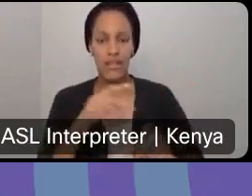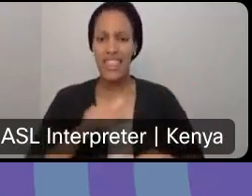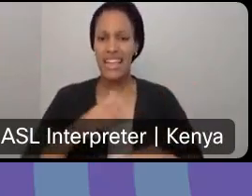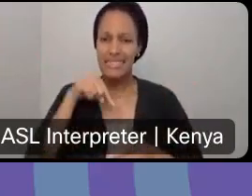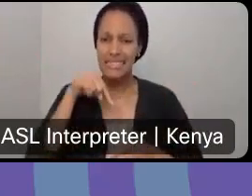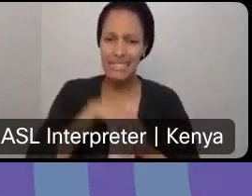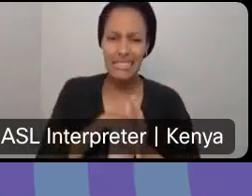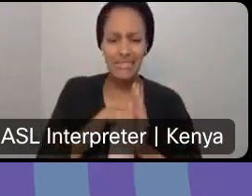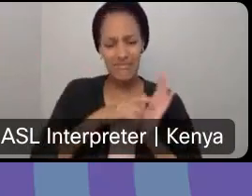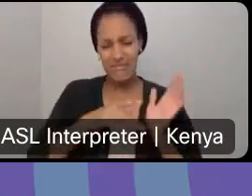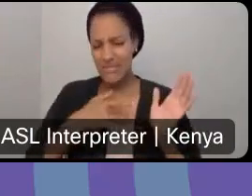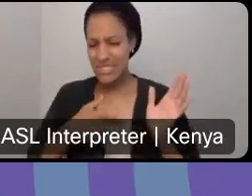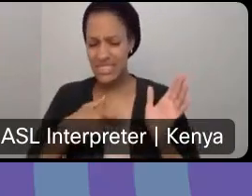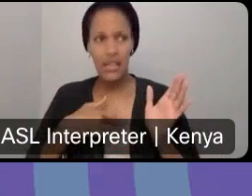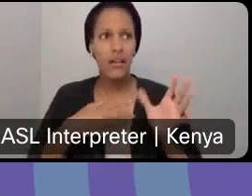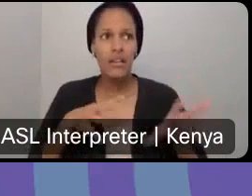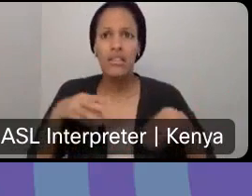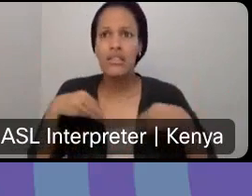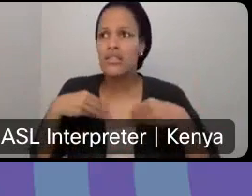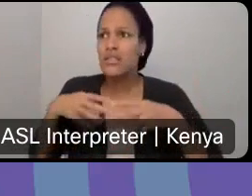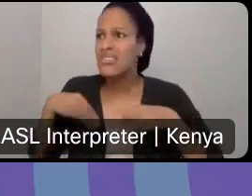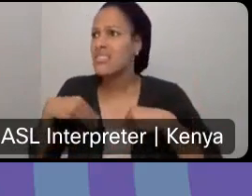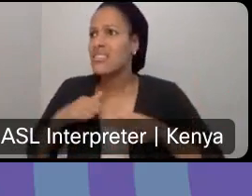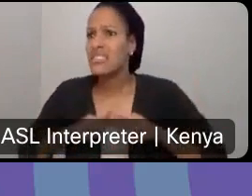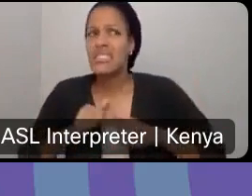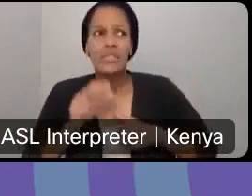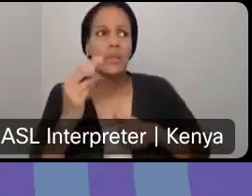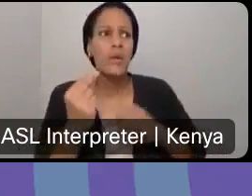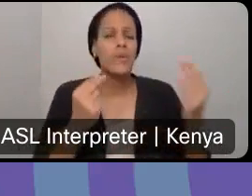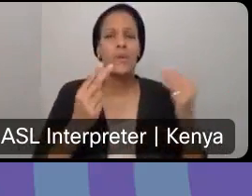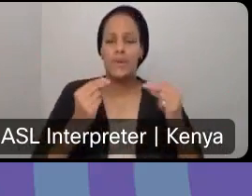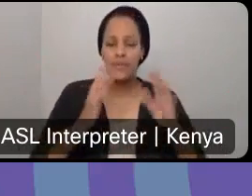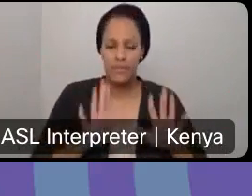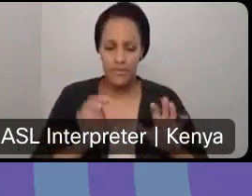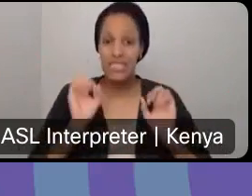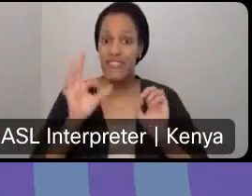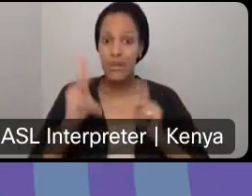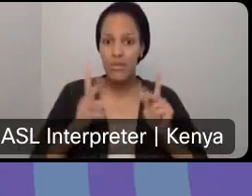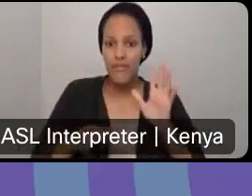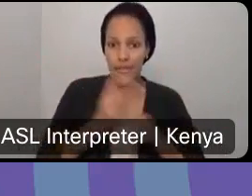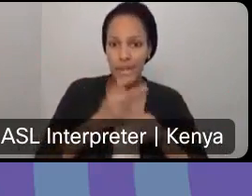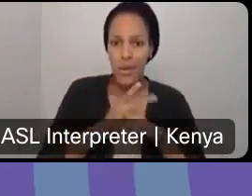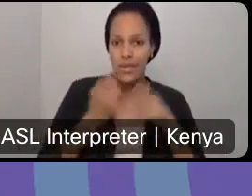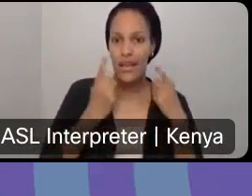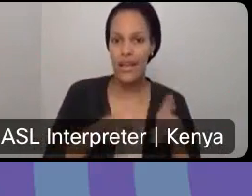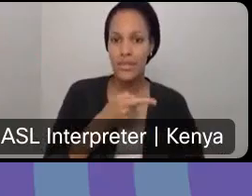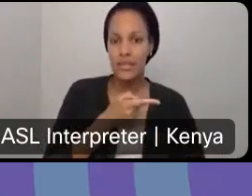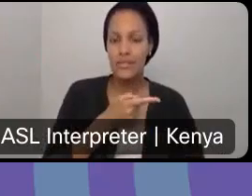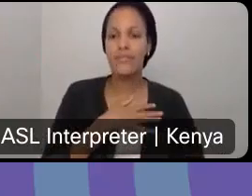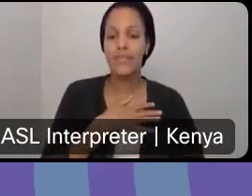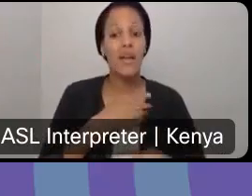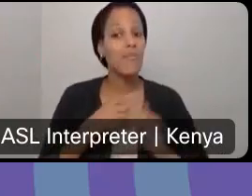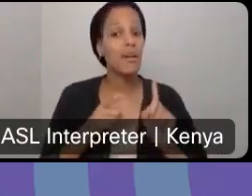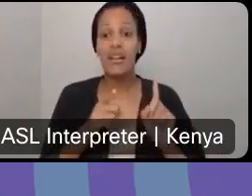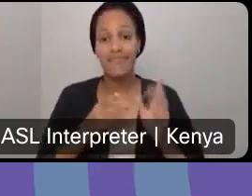you may not be accepted if anyone knows what's happening for you. That if you are honest and